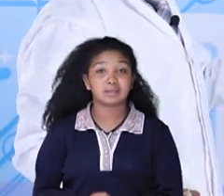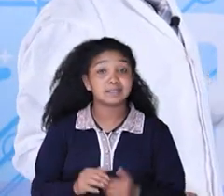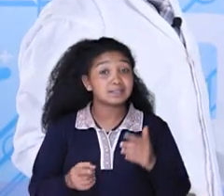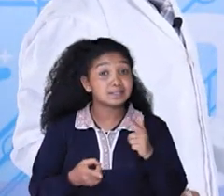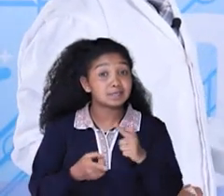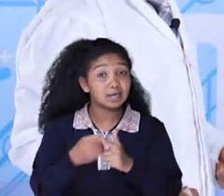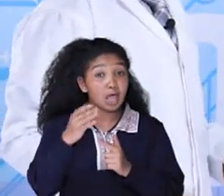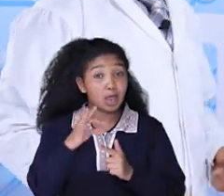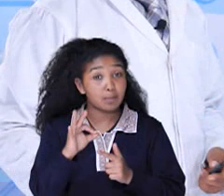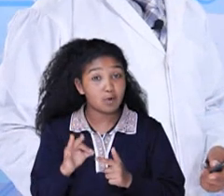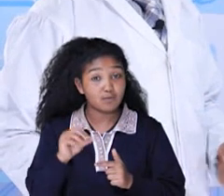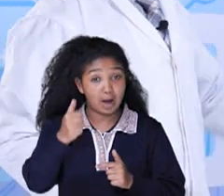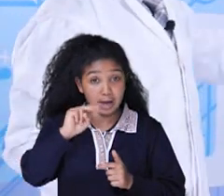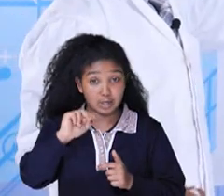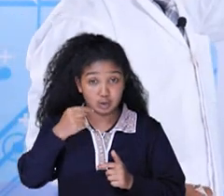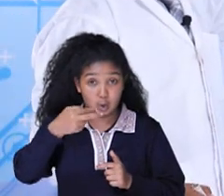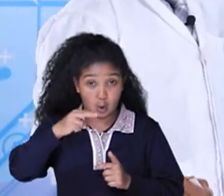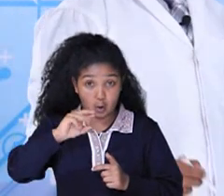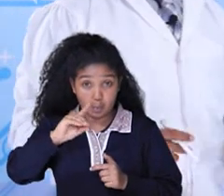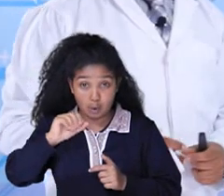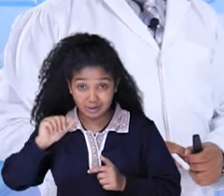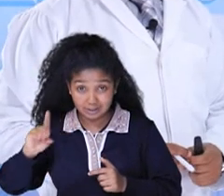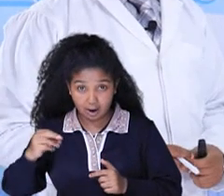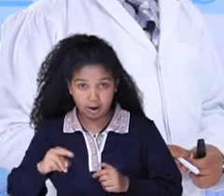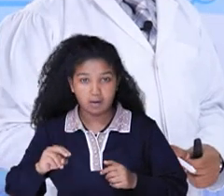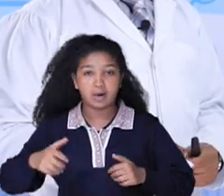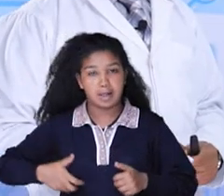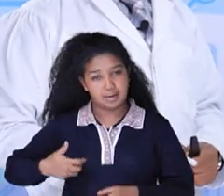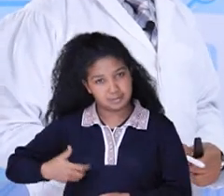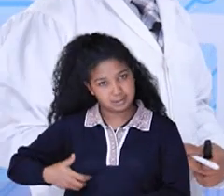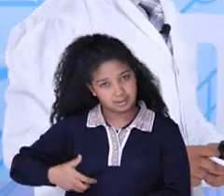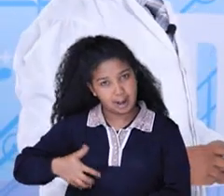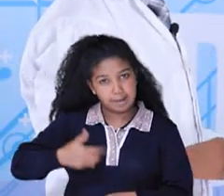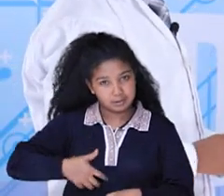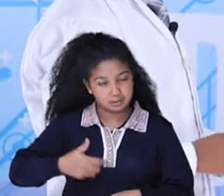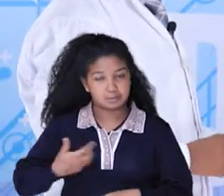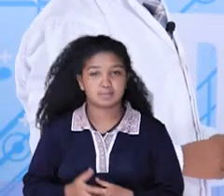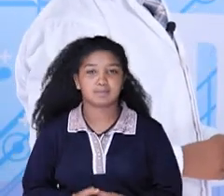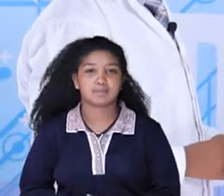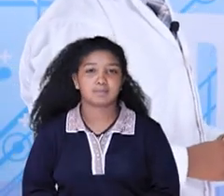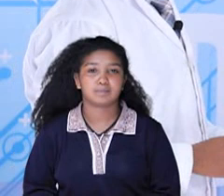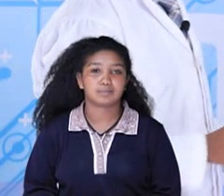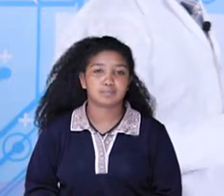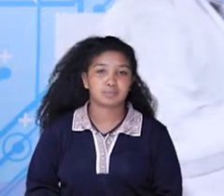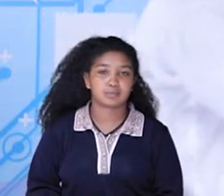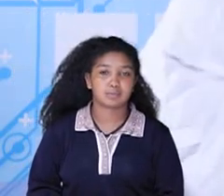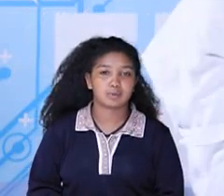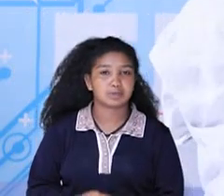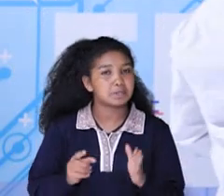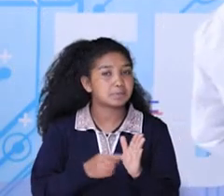The second type of anthropoids are apes. Apes are so